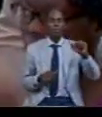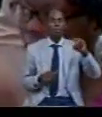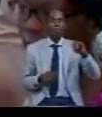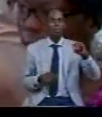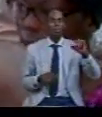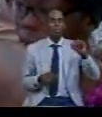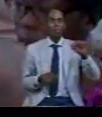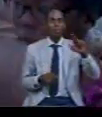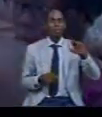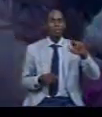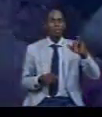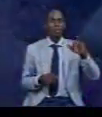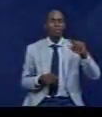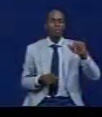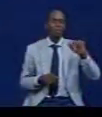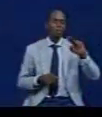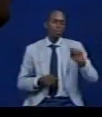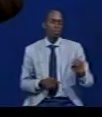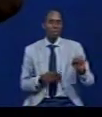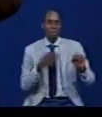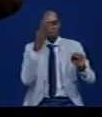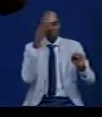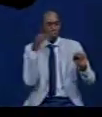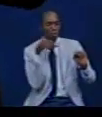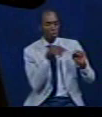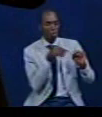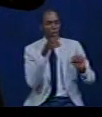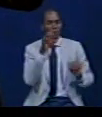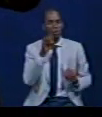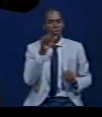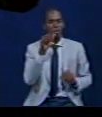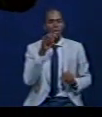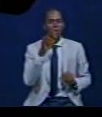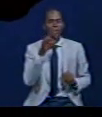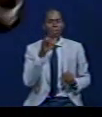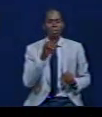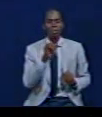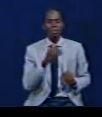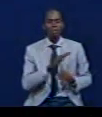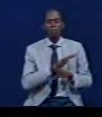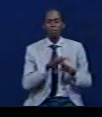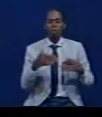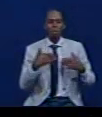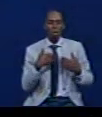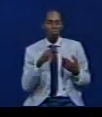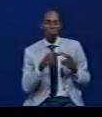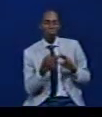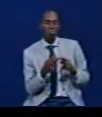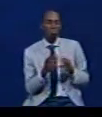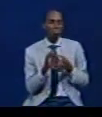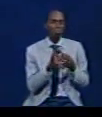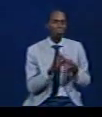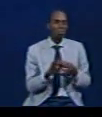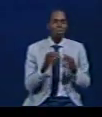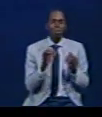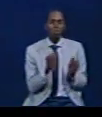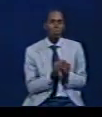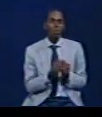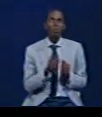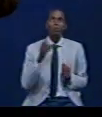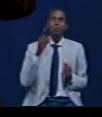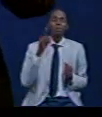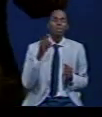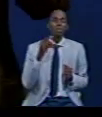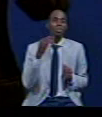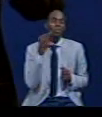Samaritans had nothing to do with the Gentiles. But lepers don't make any difference.